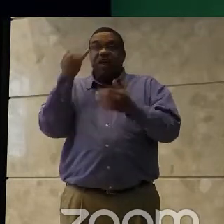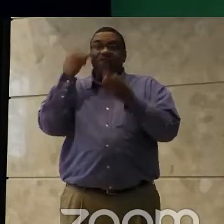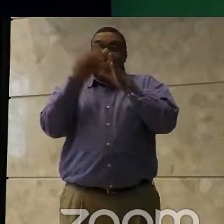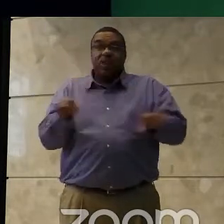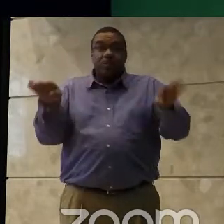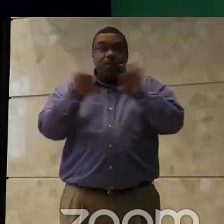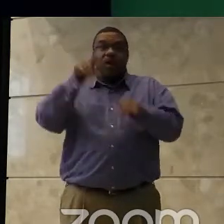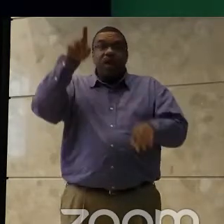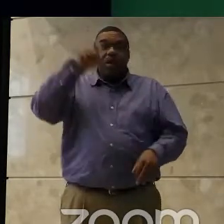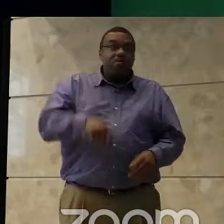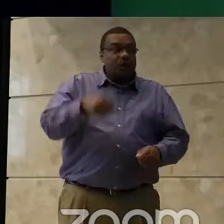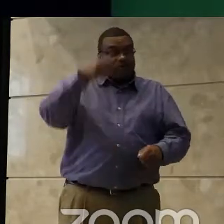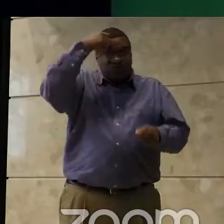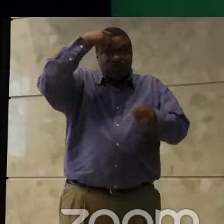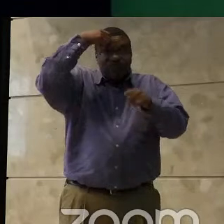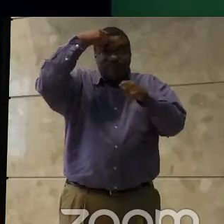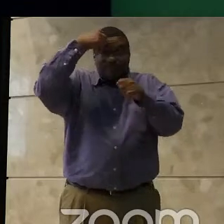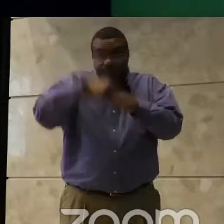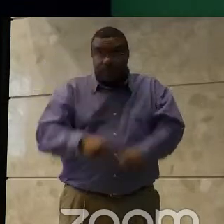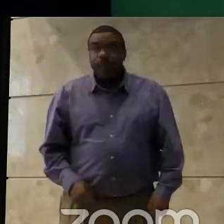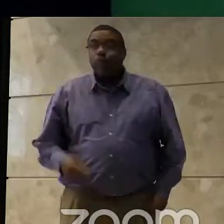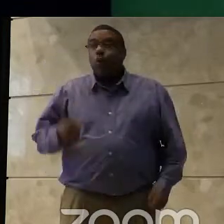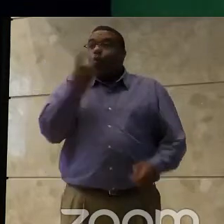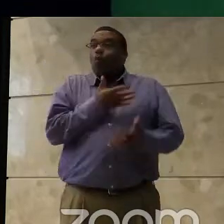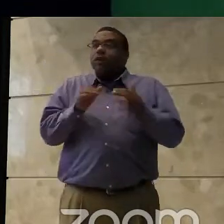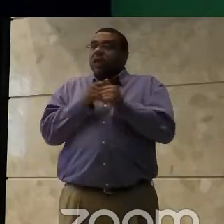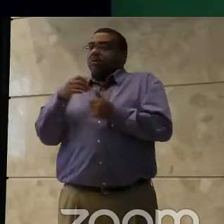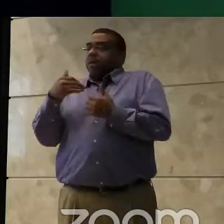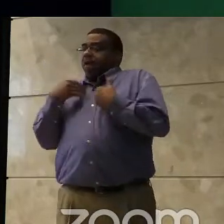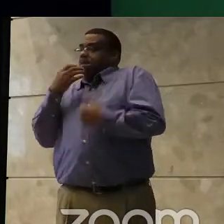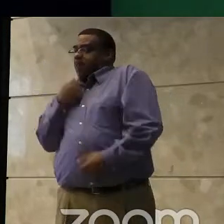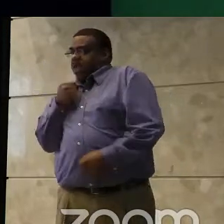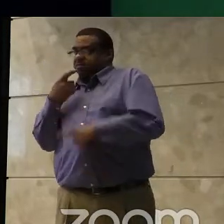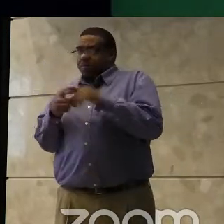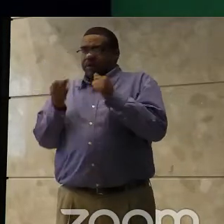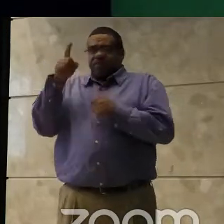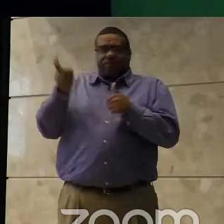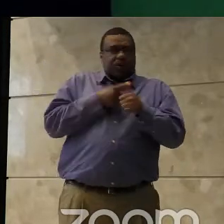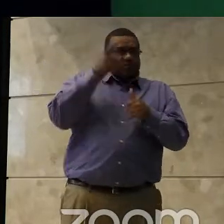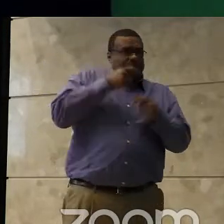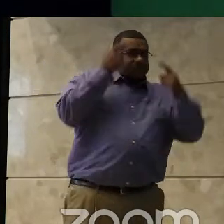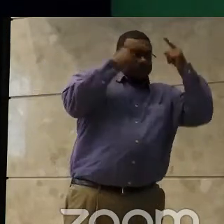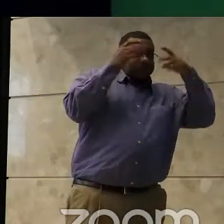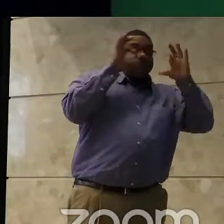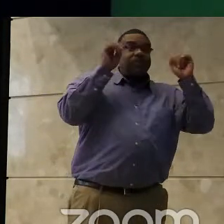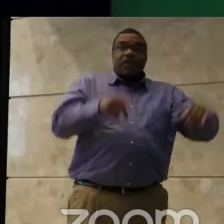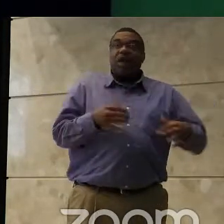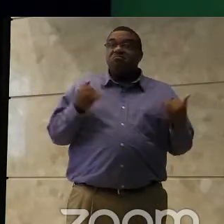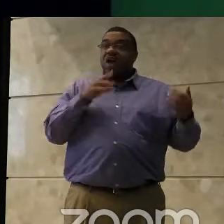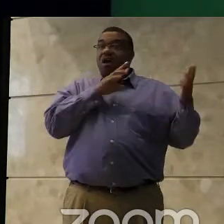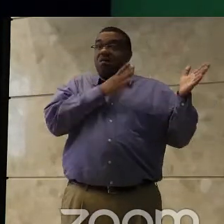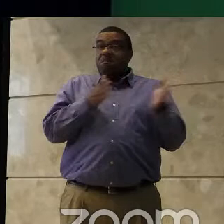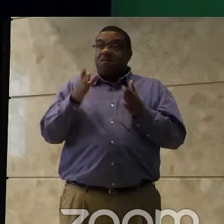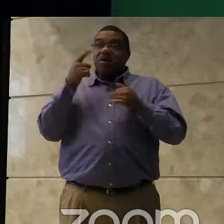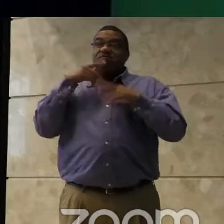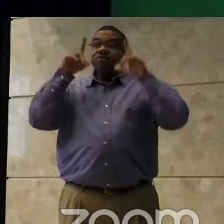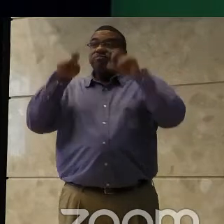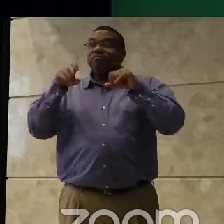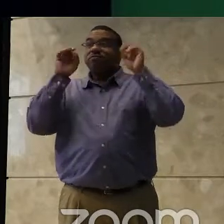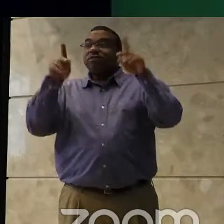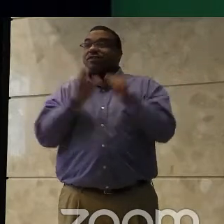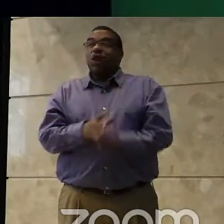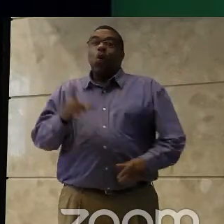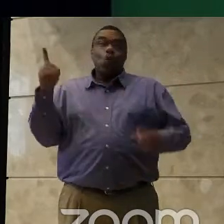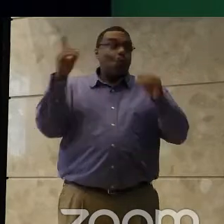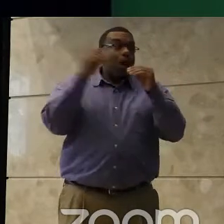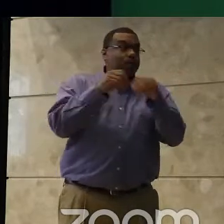them mindfully. It's one thing to have the passion, but to think about it. So this time you're getting ready for the test, right? Give me one